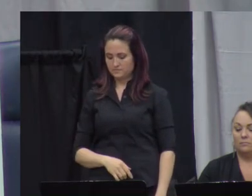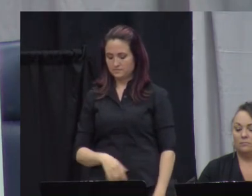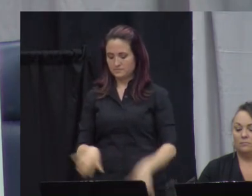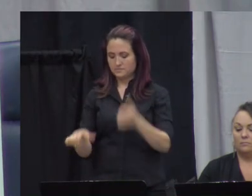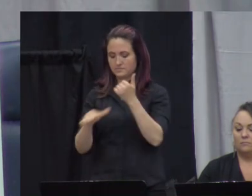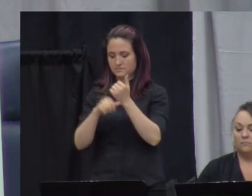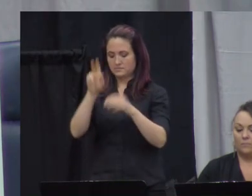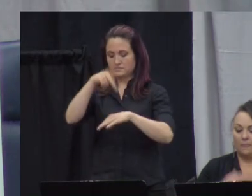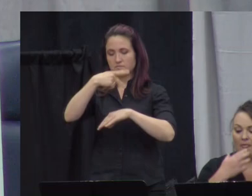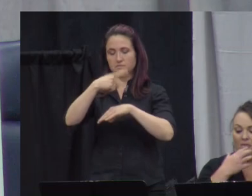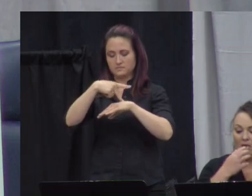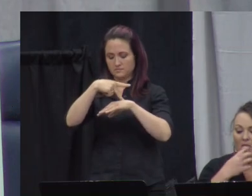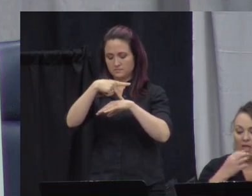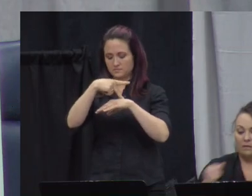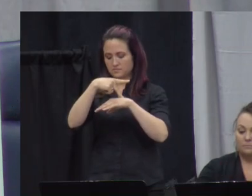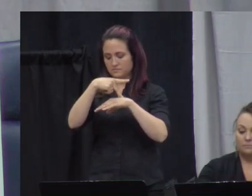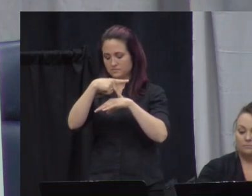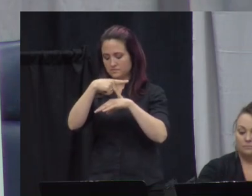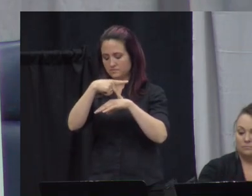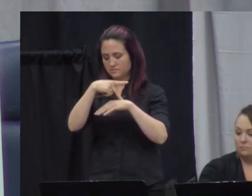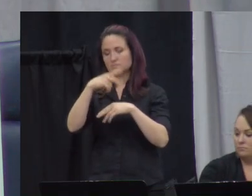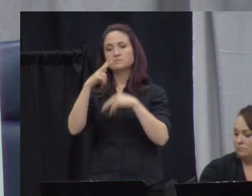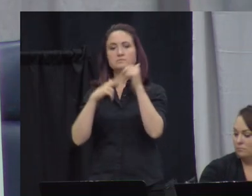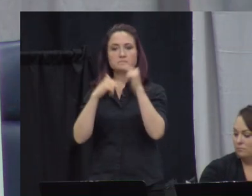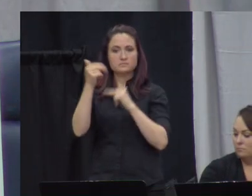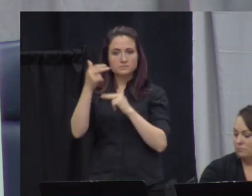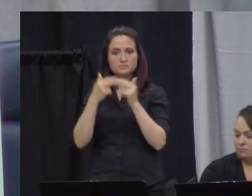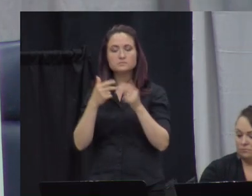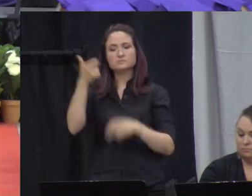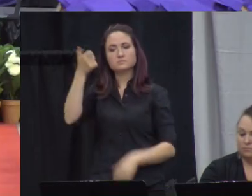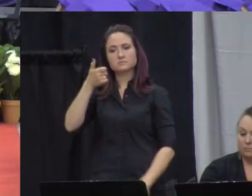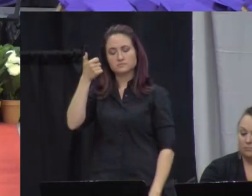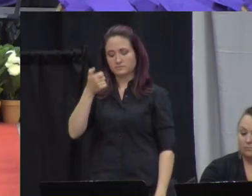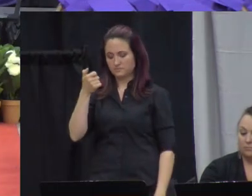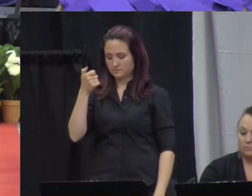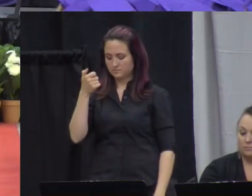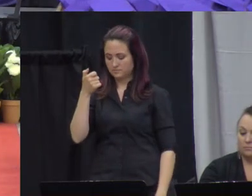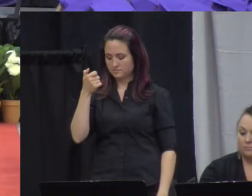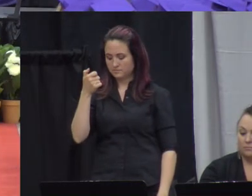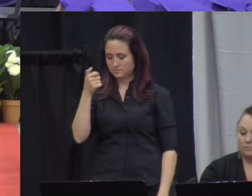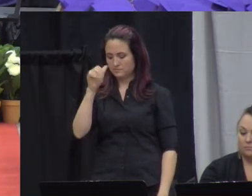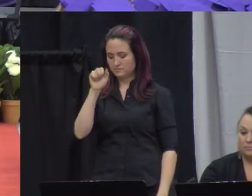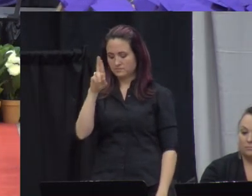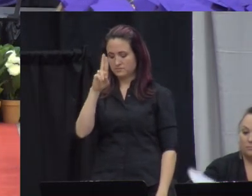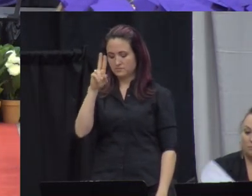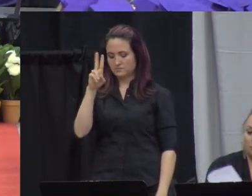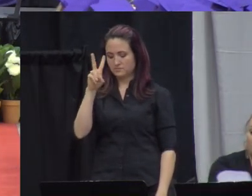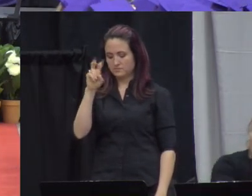Assistant Principal of Buildings and Grounds, Mr. Arvis Vonner.